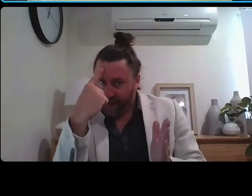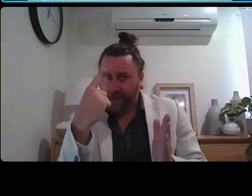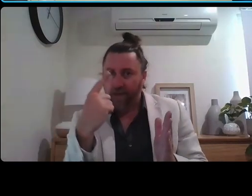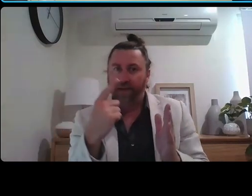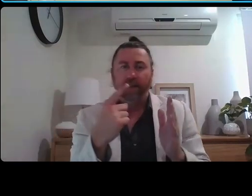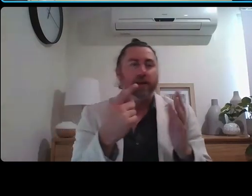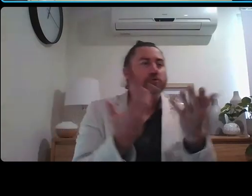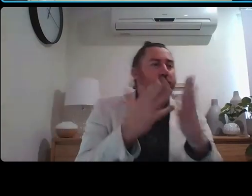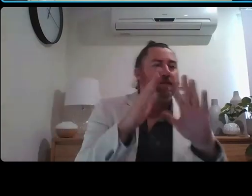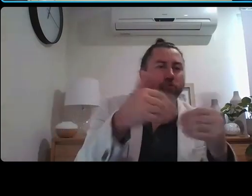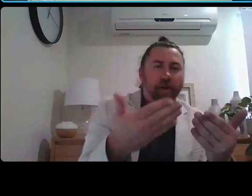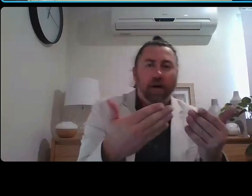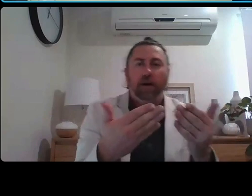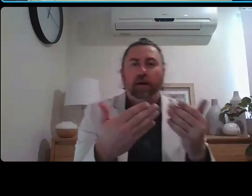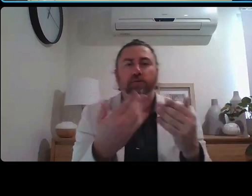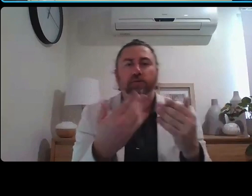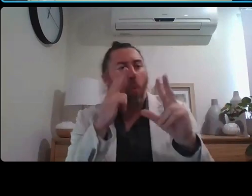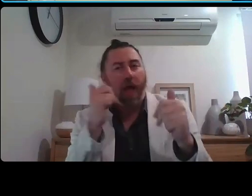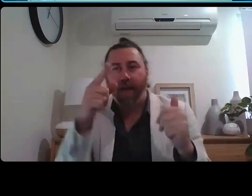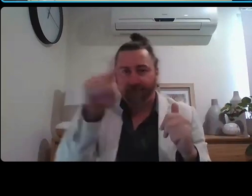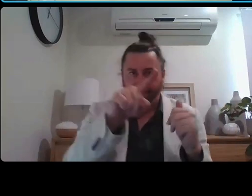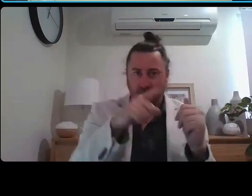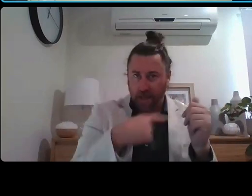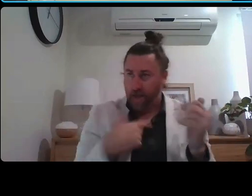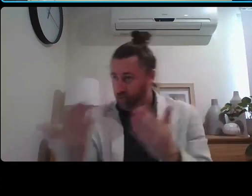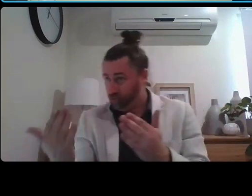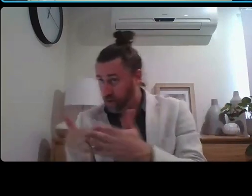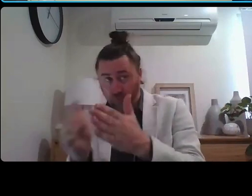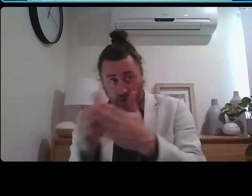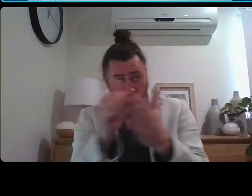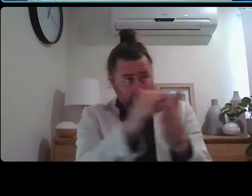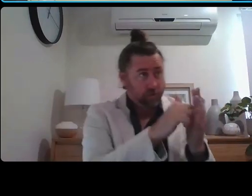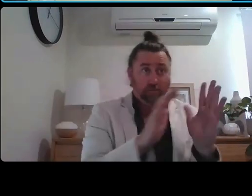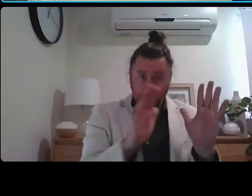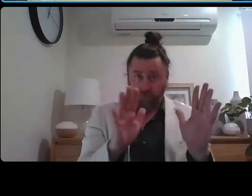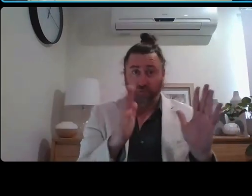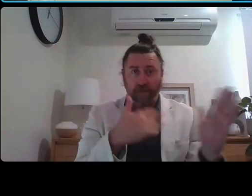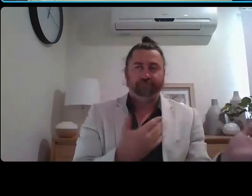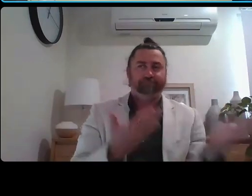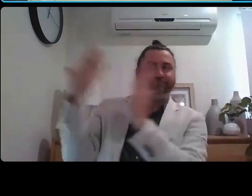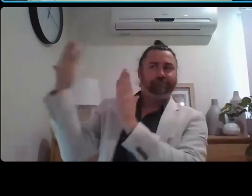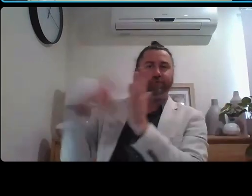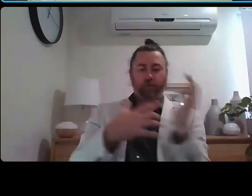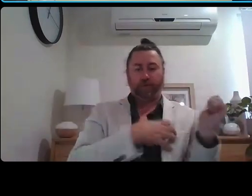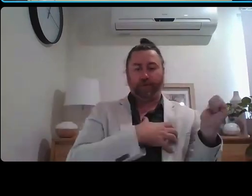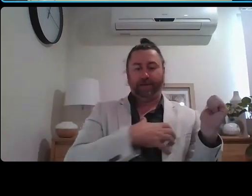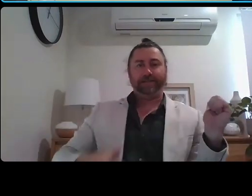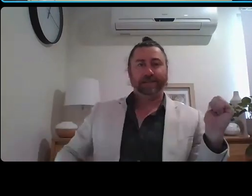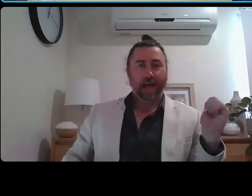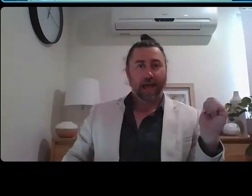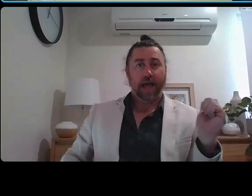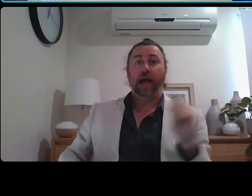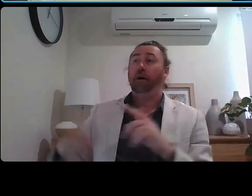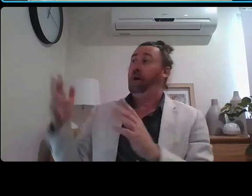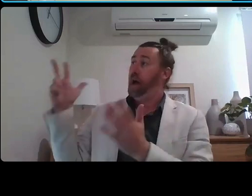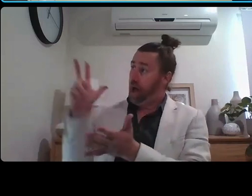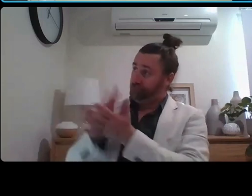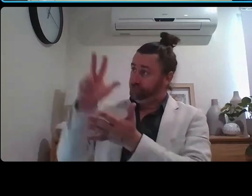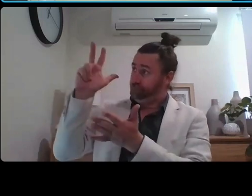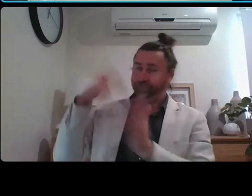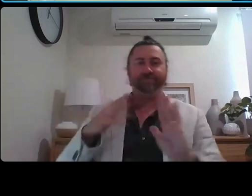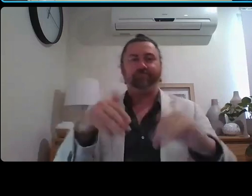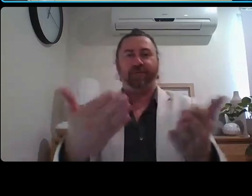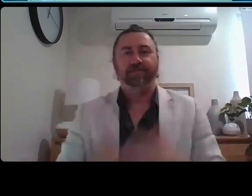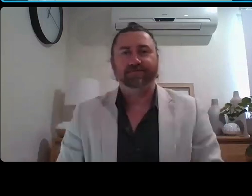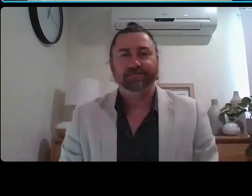care navigators. And then we sought ministerial agreement to the star ratings design, which we're presenting to you today.